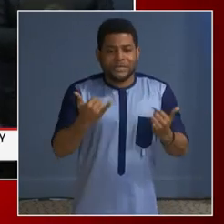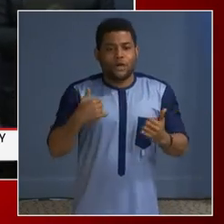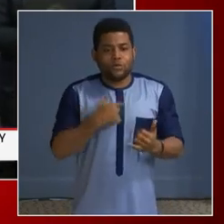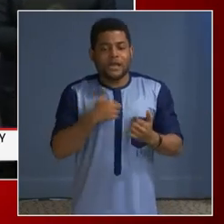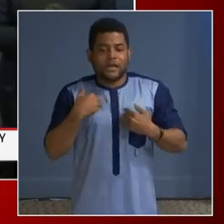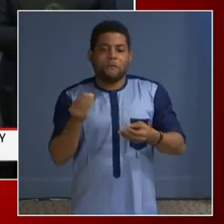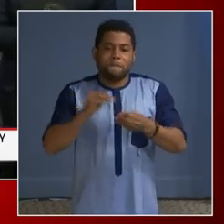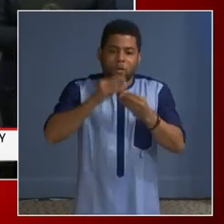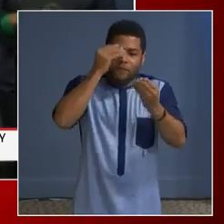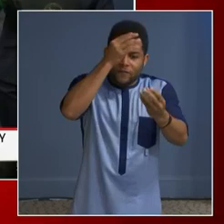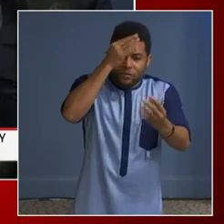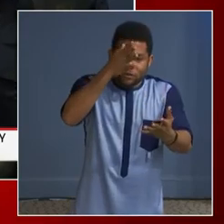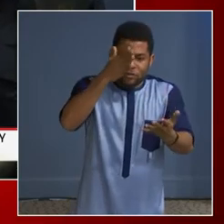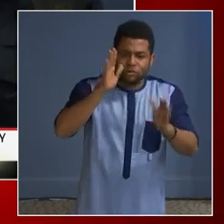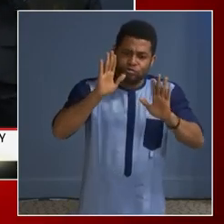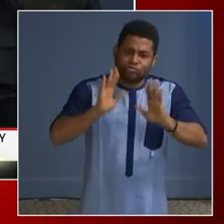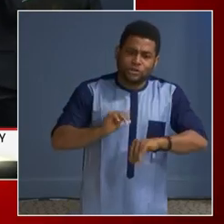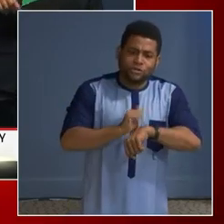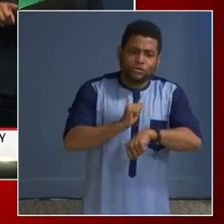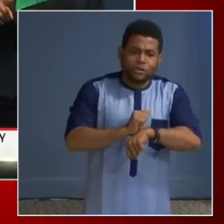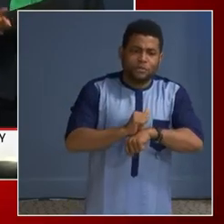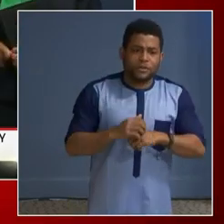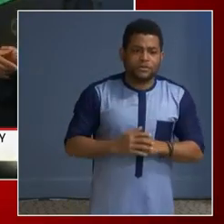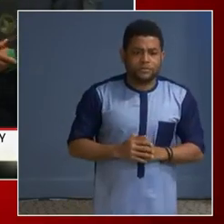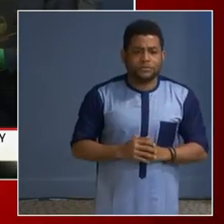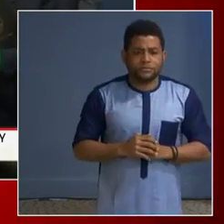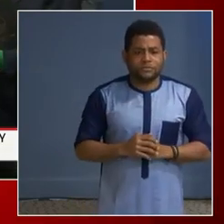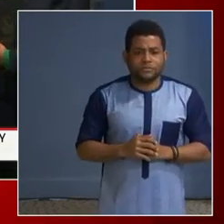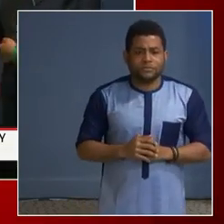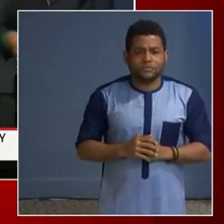sir. Thank you. What is the firearm that was used?